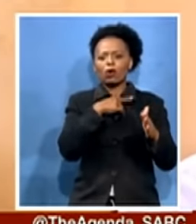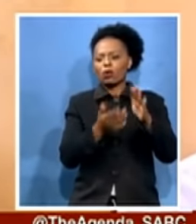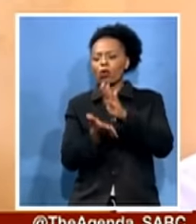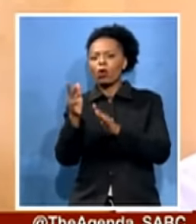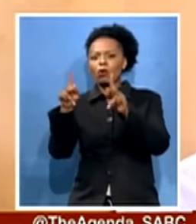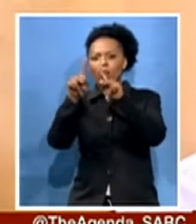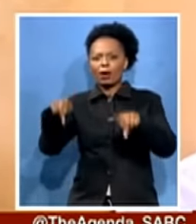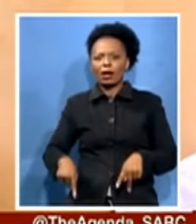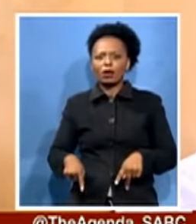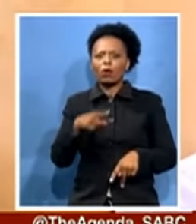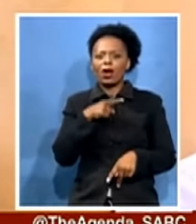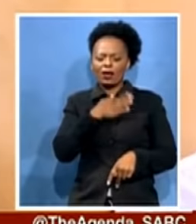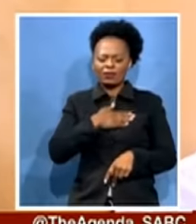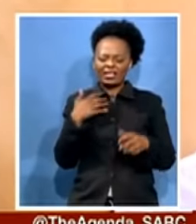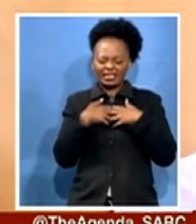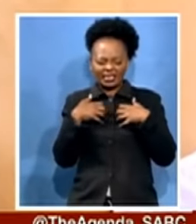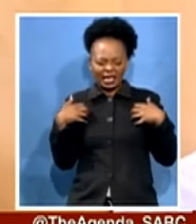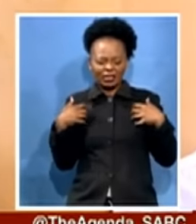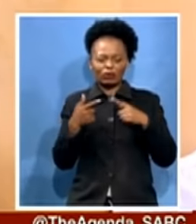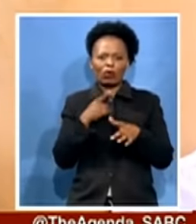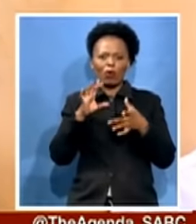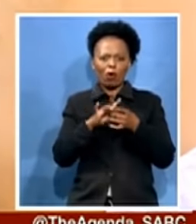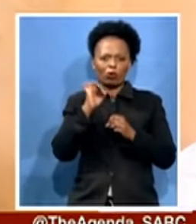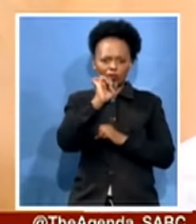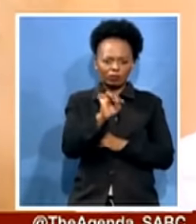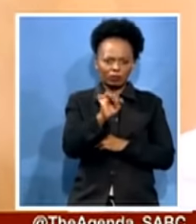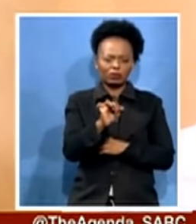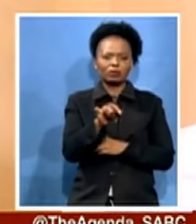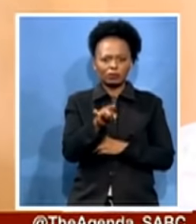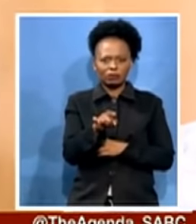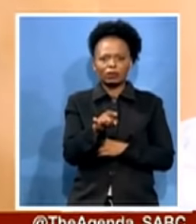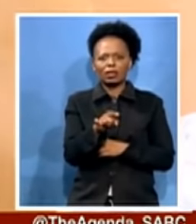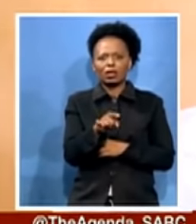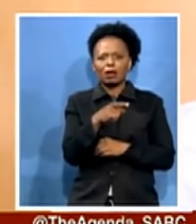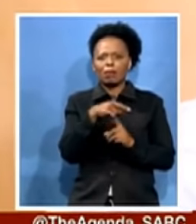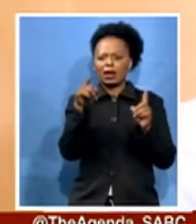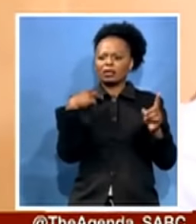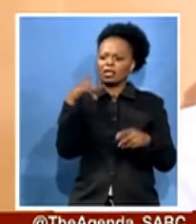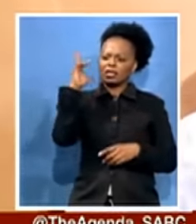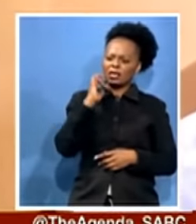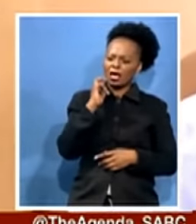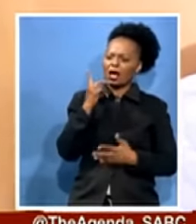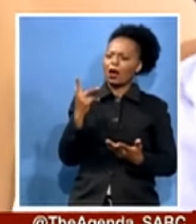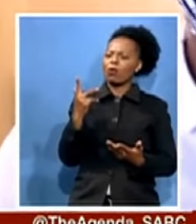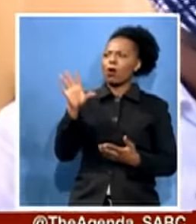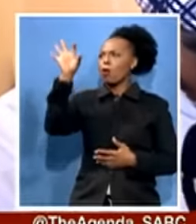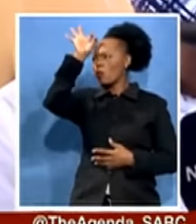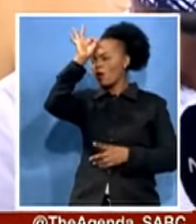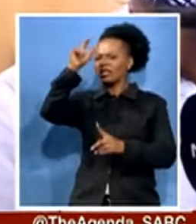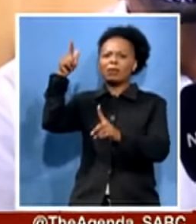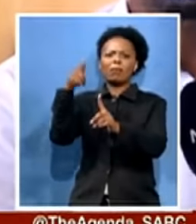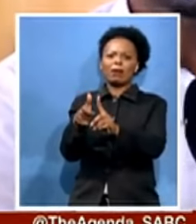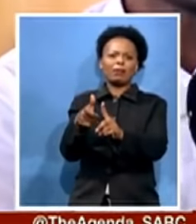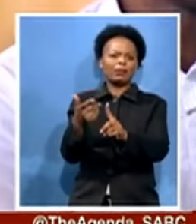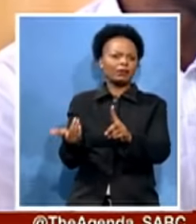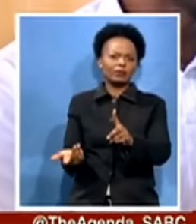that, they received the information that he was then shot by police. But I have with me the granny of Lindani, who is going to be